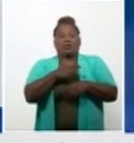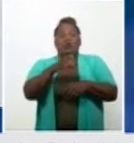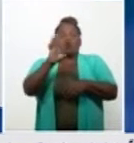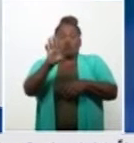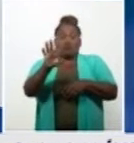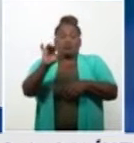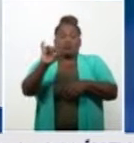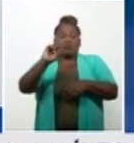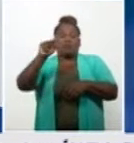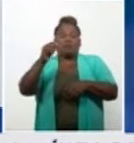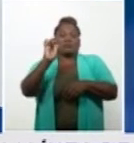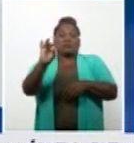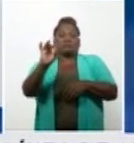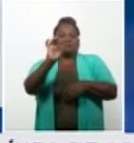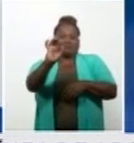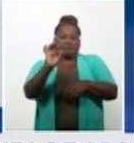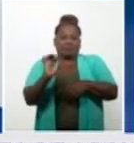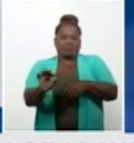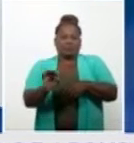87.7%.